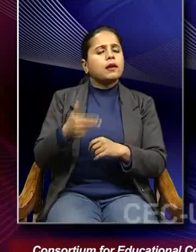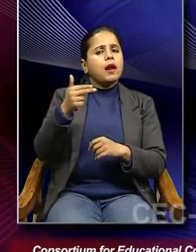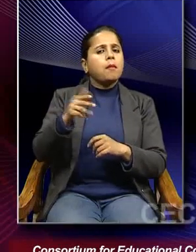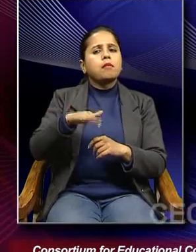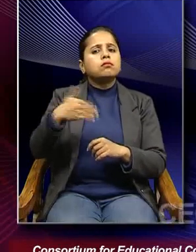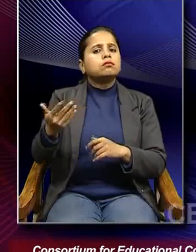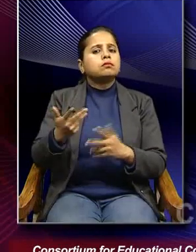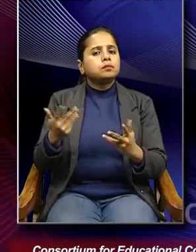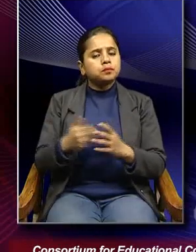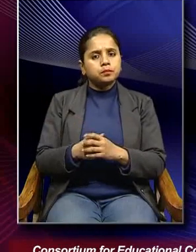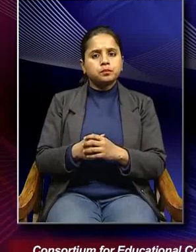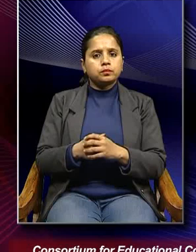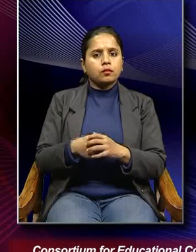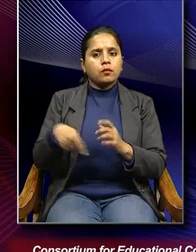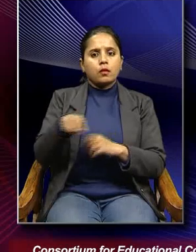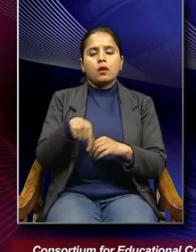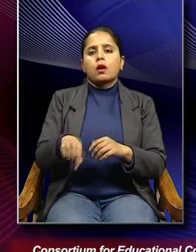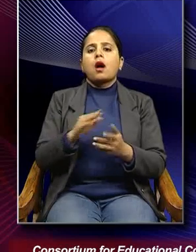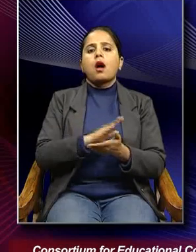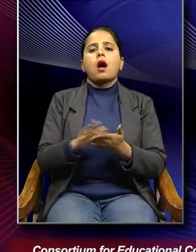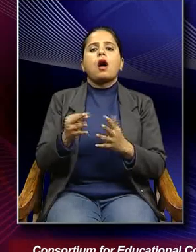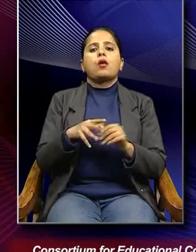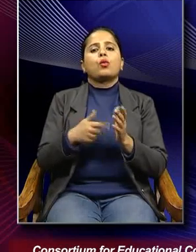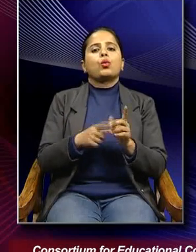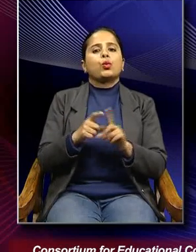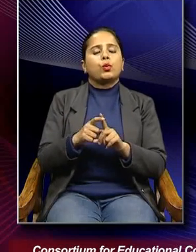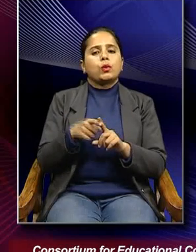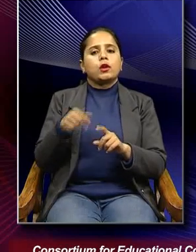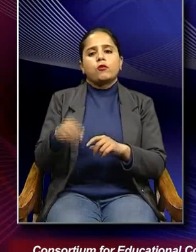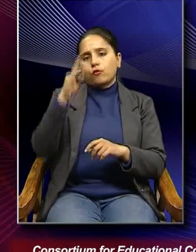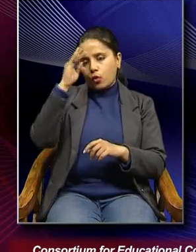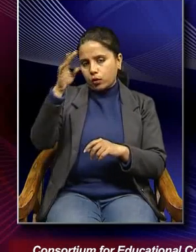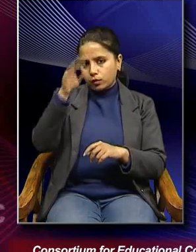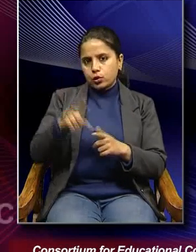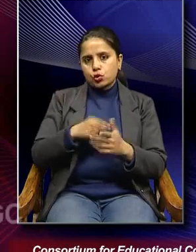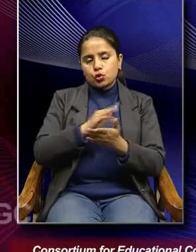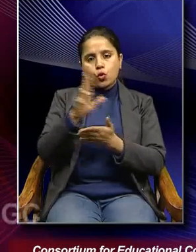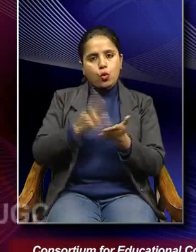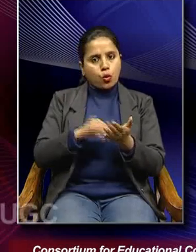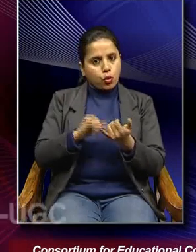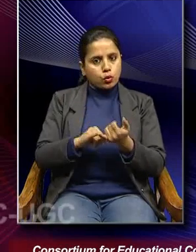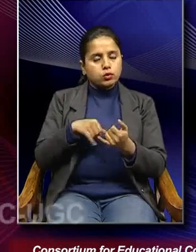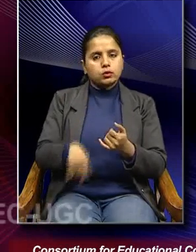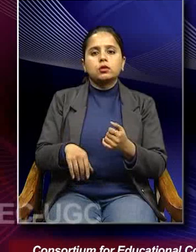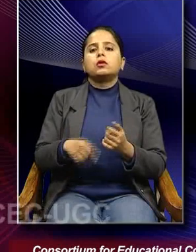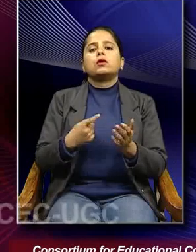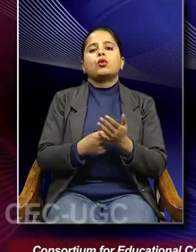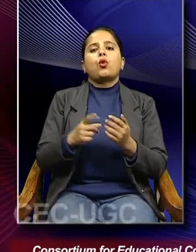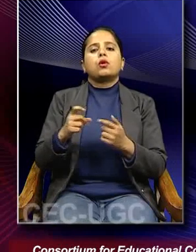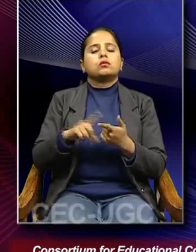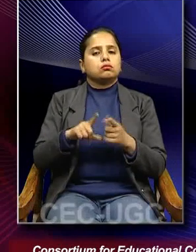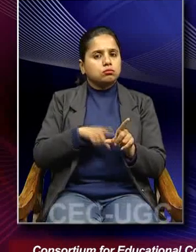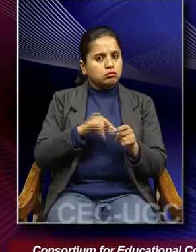after Harvard philosopher John Rawls, who states that a society